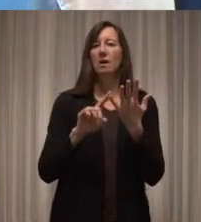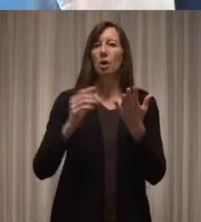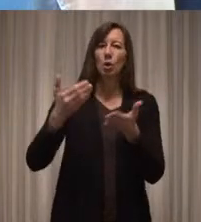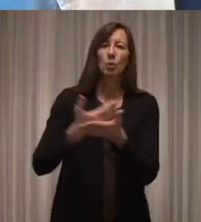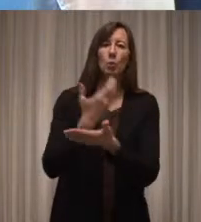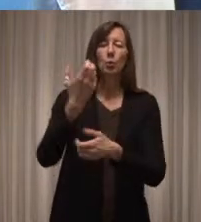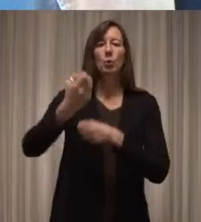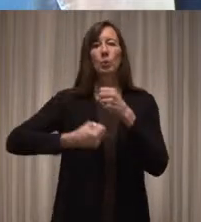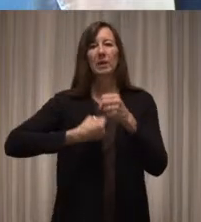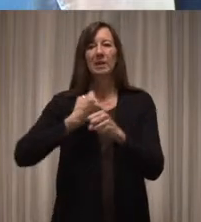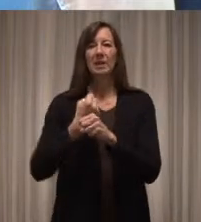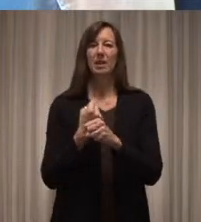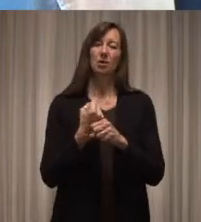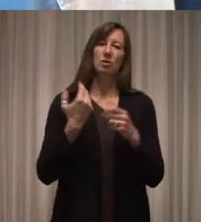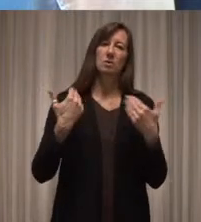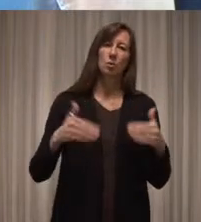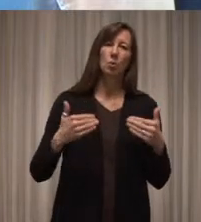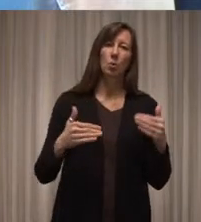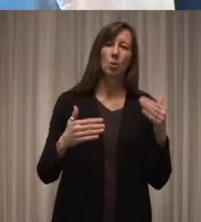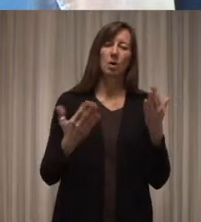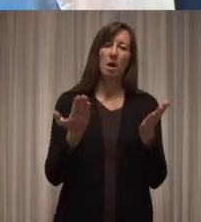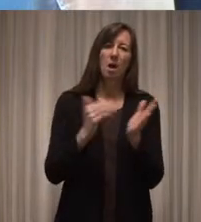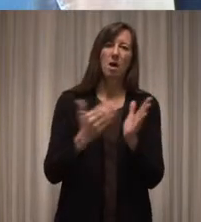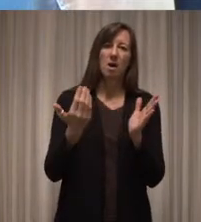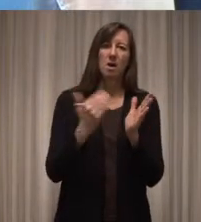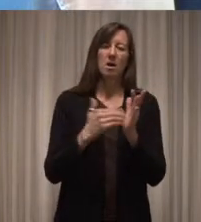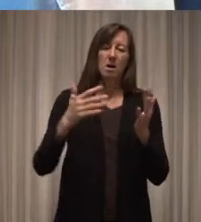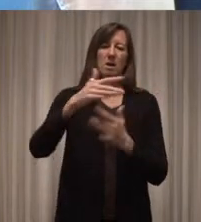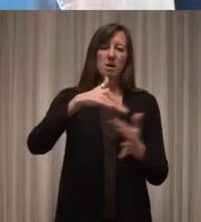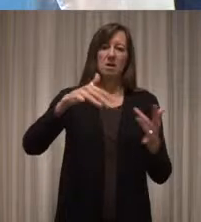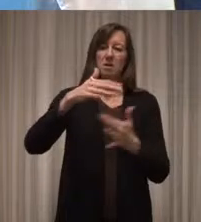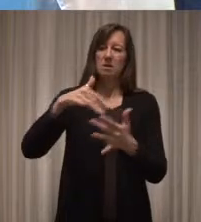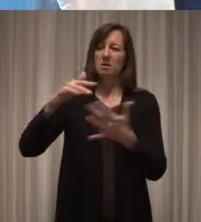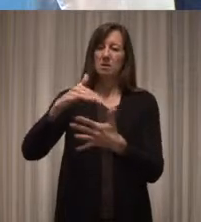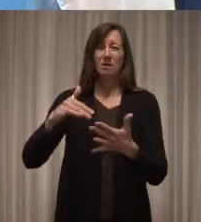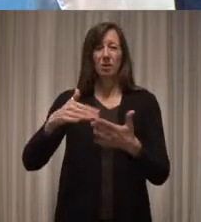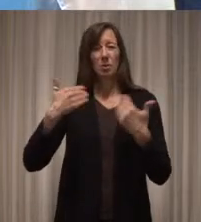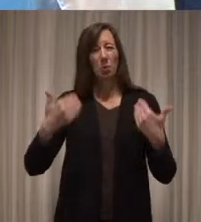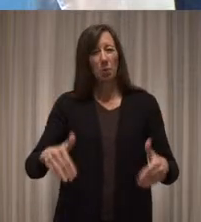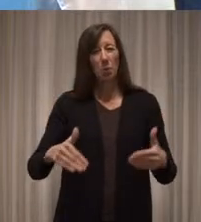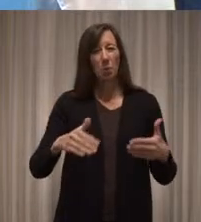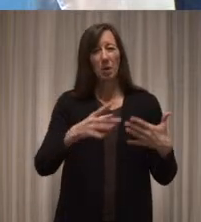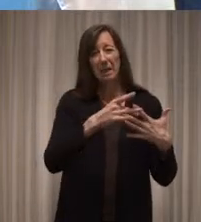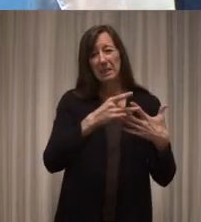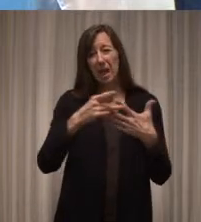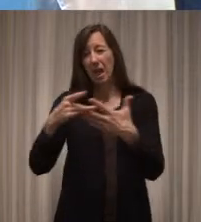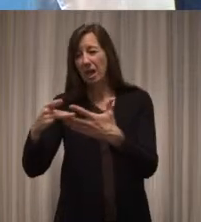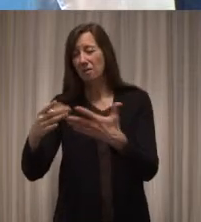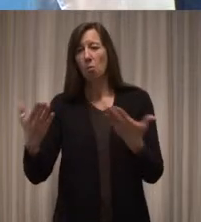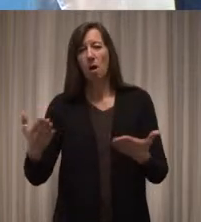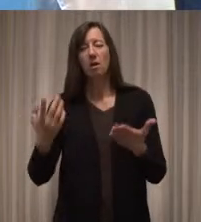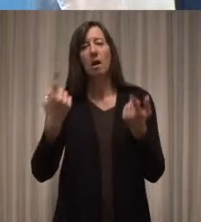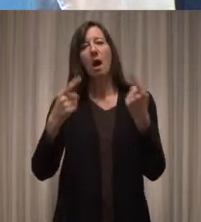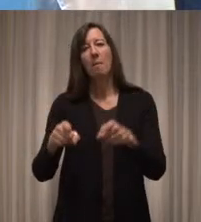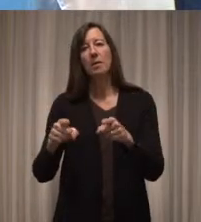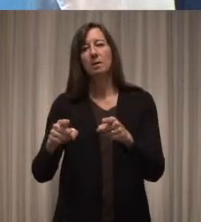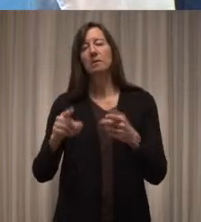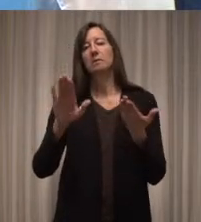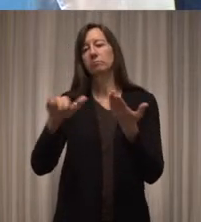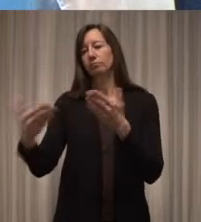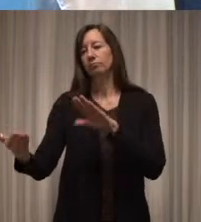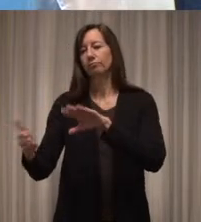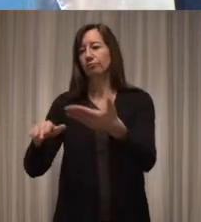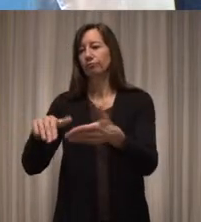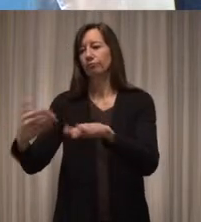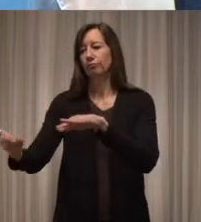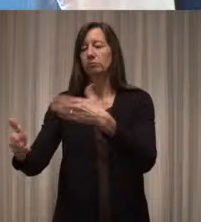to unfortunately lead to just very significant loss of life, and so we cannot allow that to continue and happen